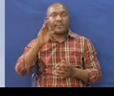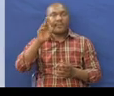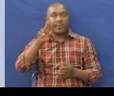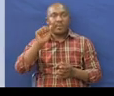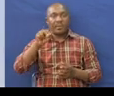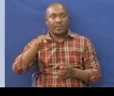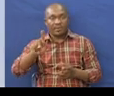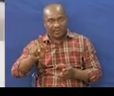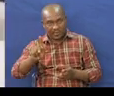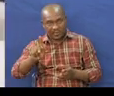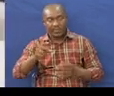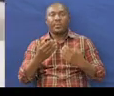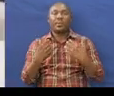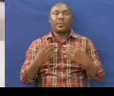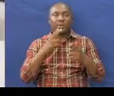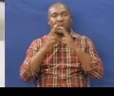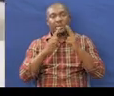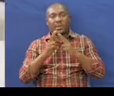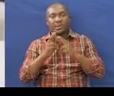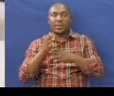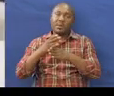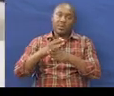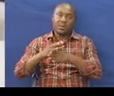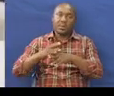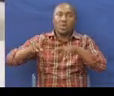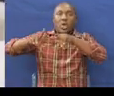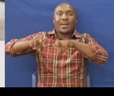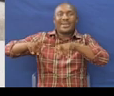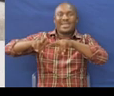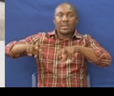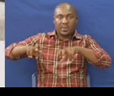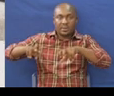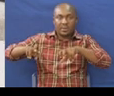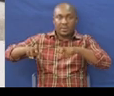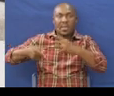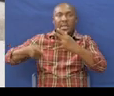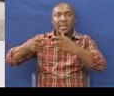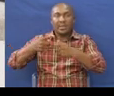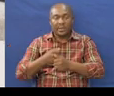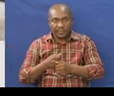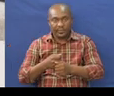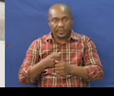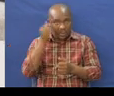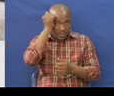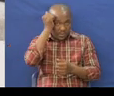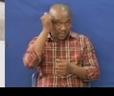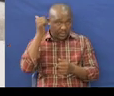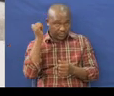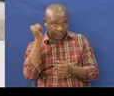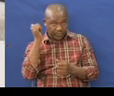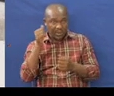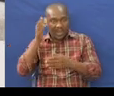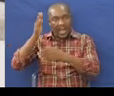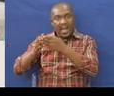be discussing about research data, the lesson of today. As you are aware, the last lesson we discussed about